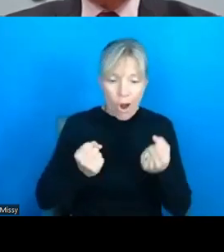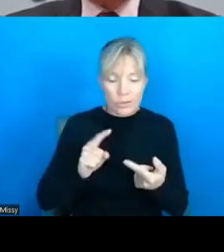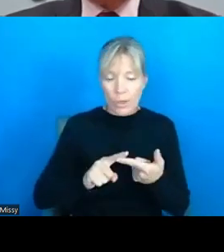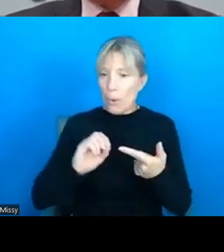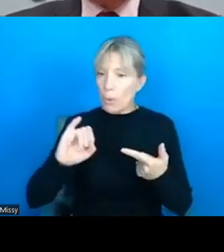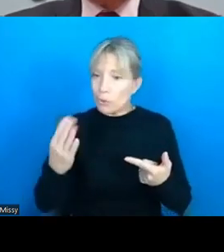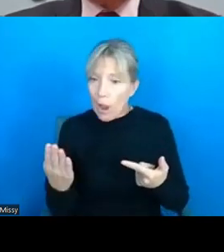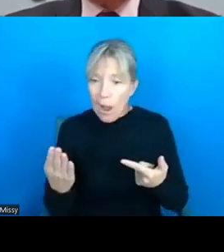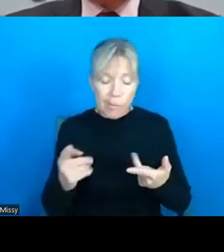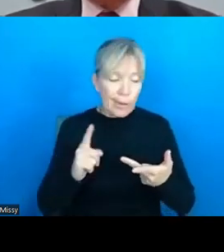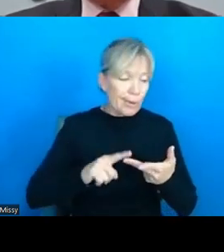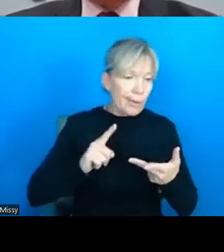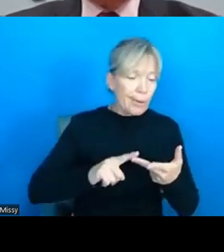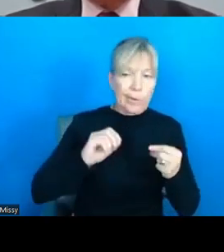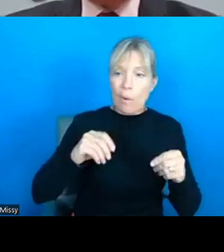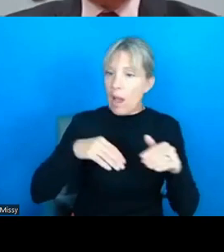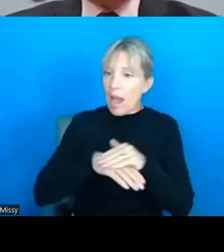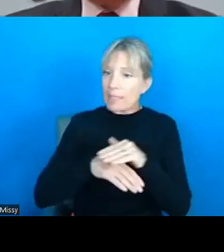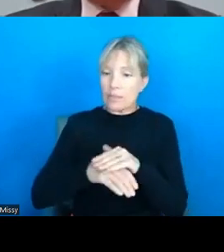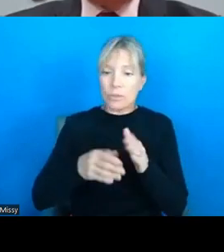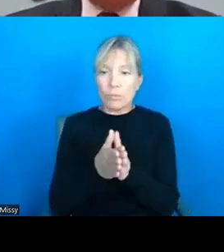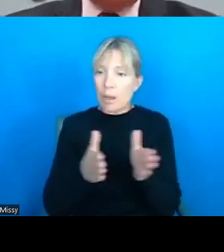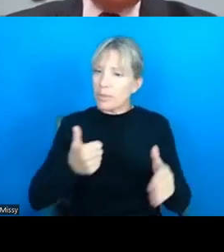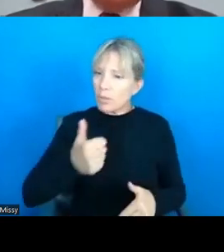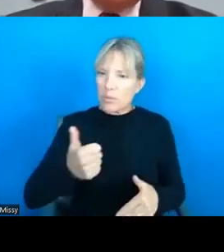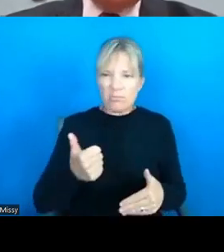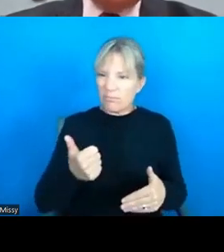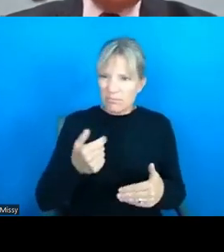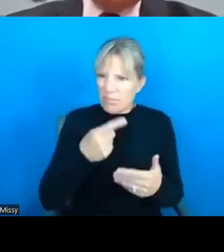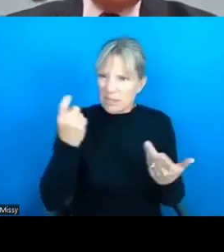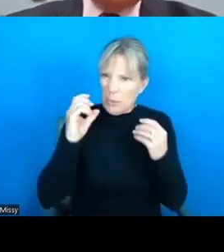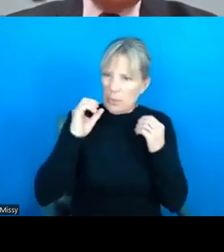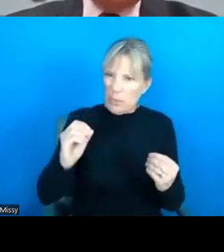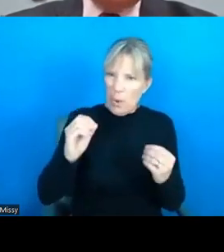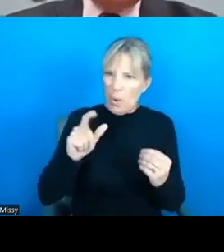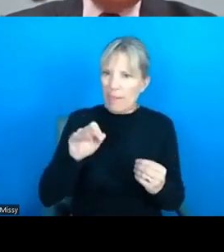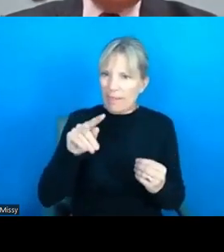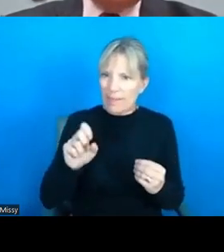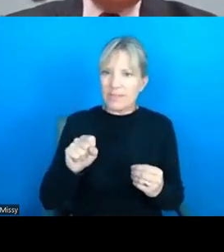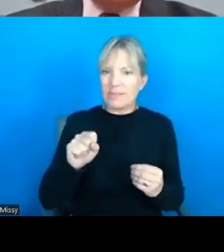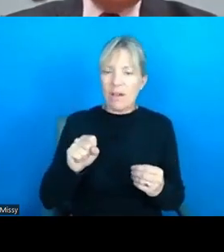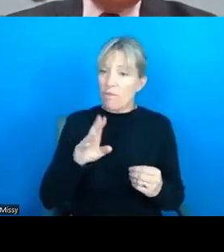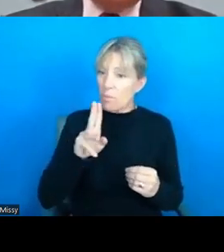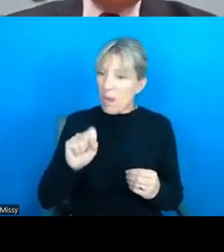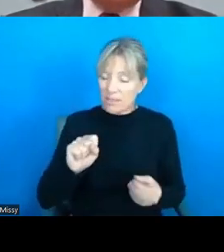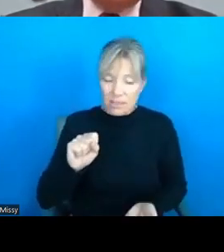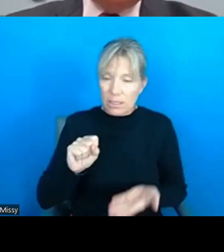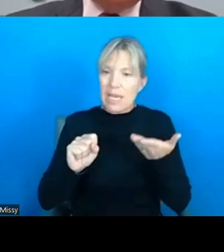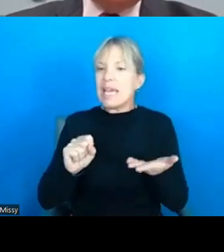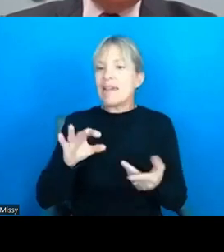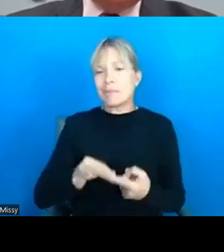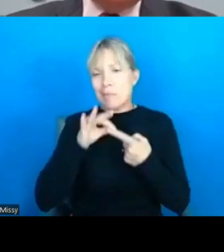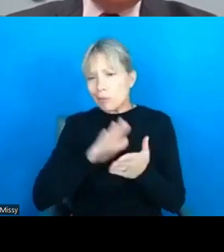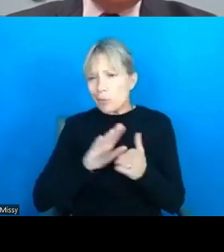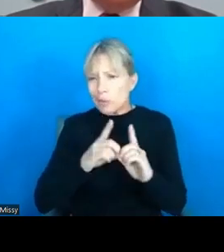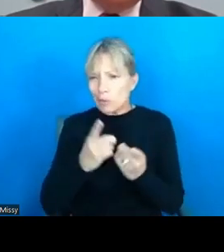didn't have access to public transportation, certainly, because there were no lifts on buses unless they were special school district